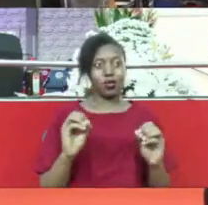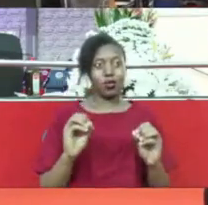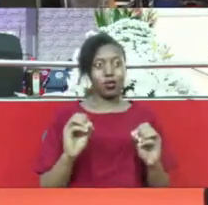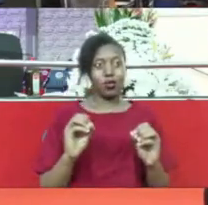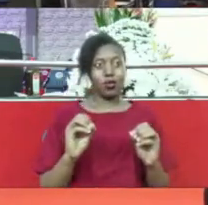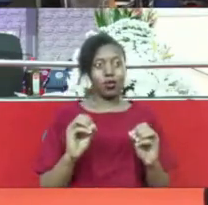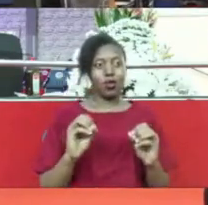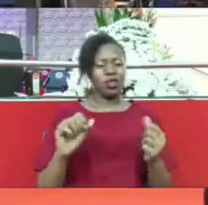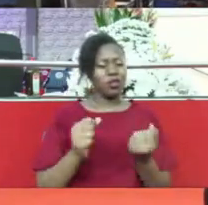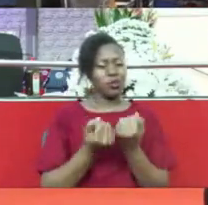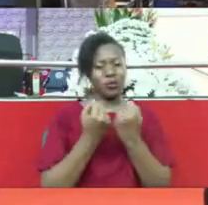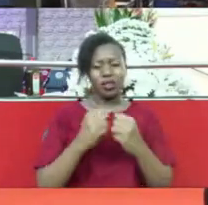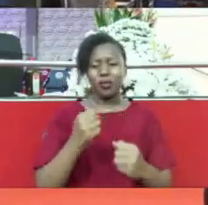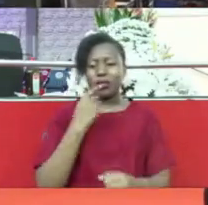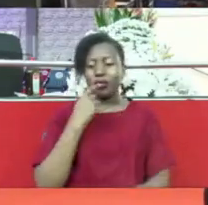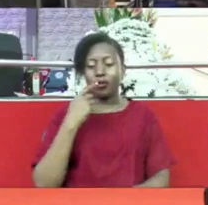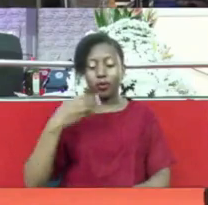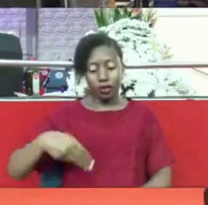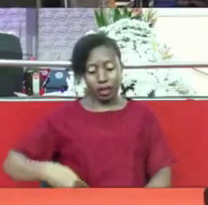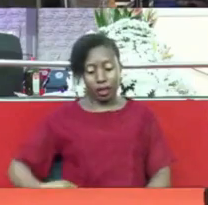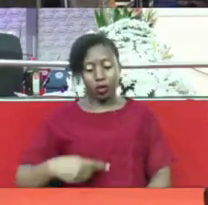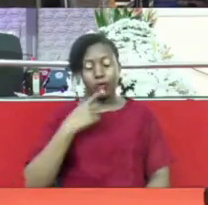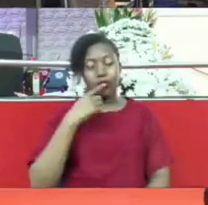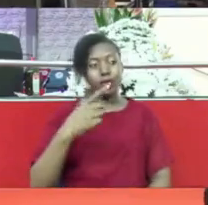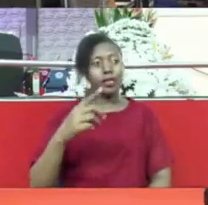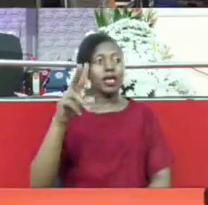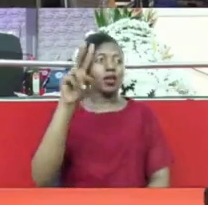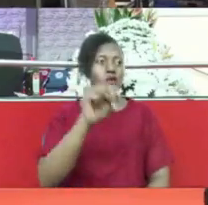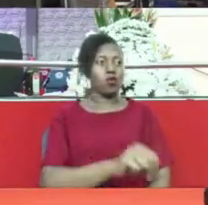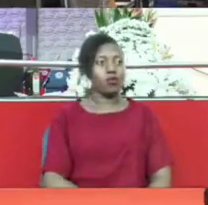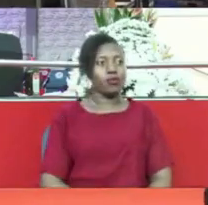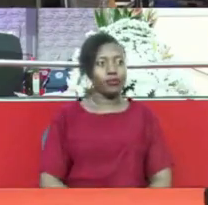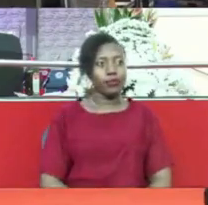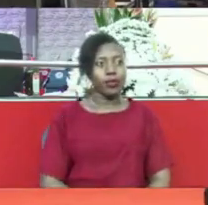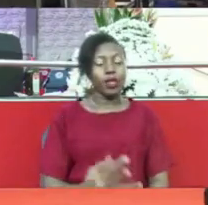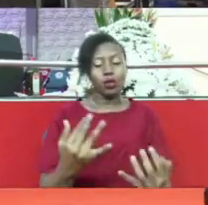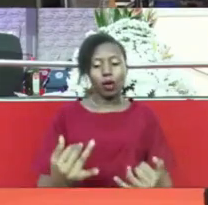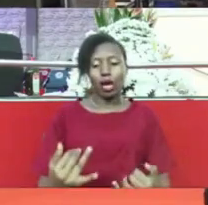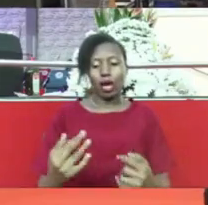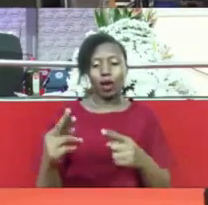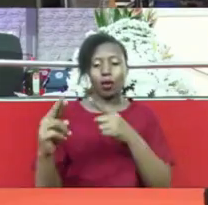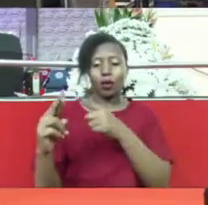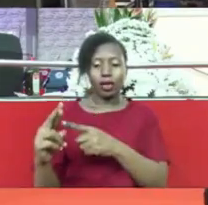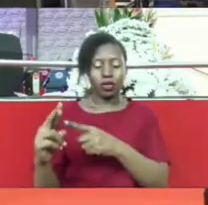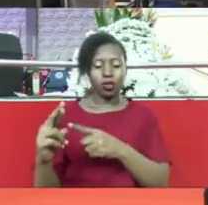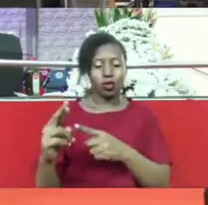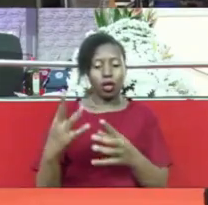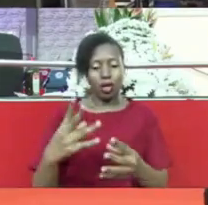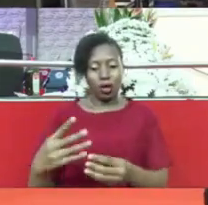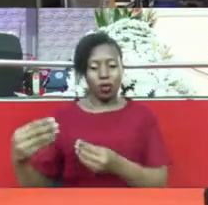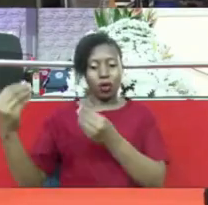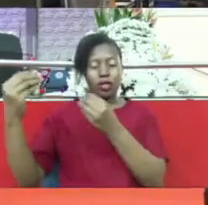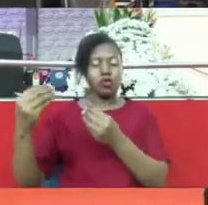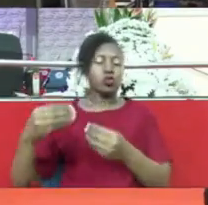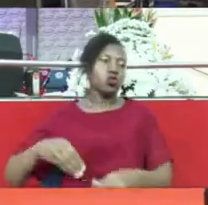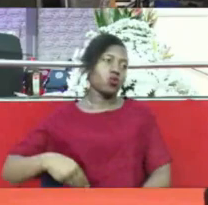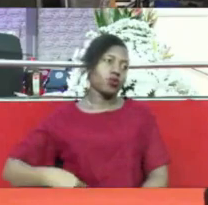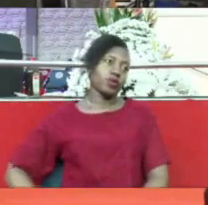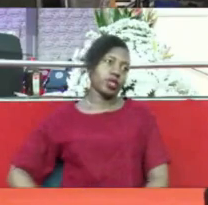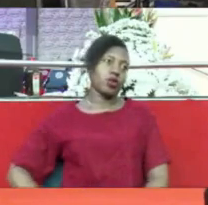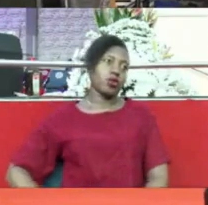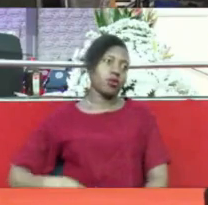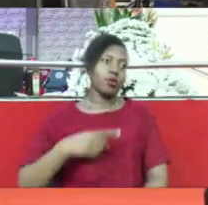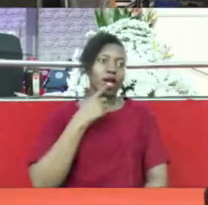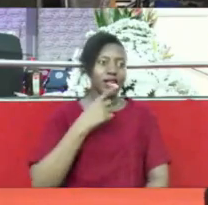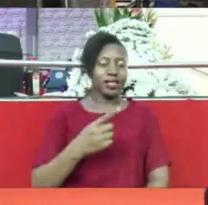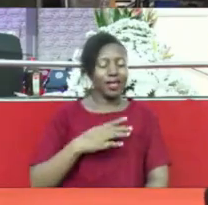no. Yeye hana uwezo wa kusema hapana. And Rachel went to Jacob. Na Rachel akamwendea Yakobo. And told Jacob,